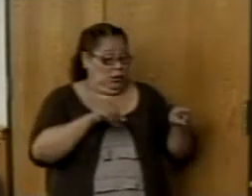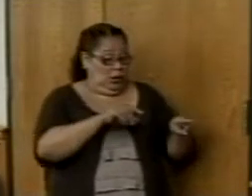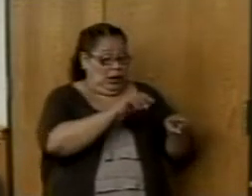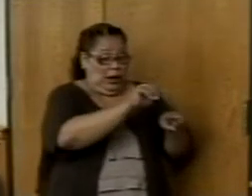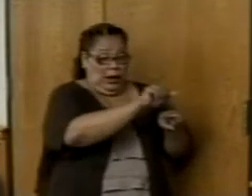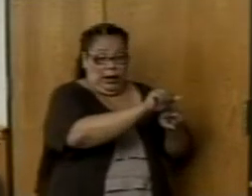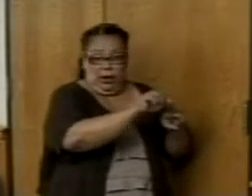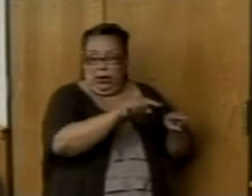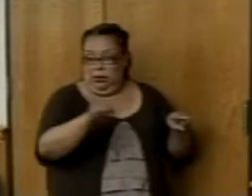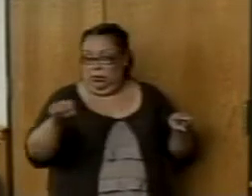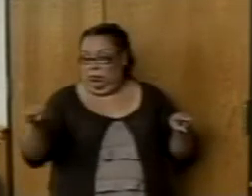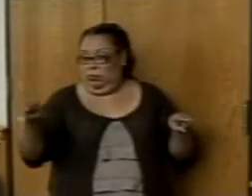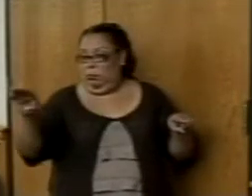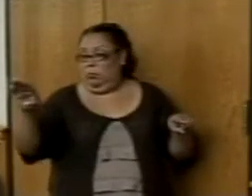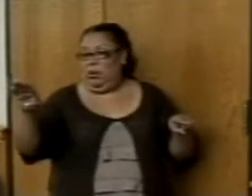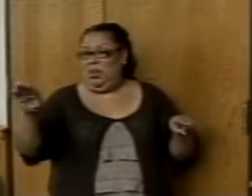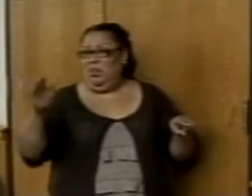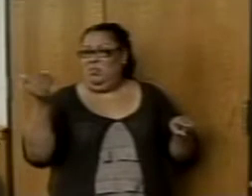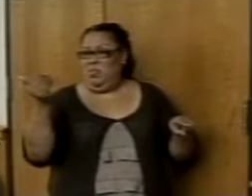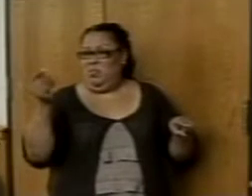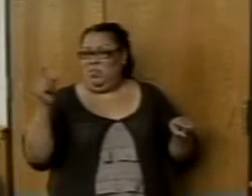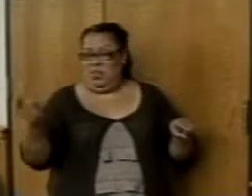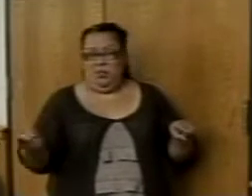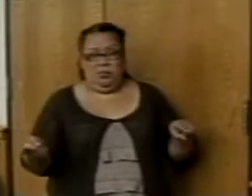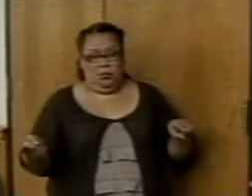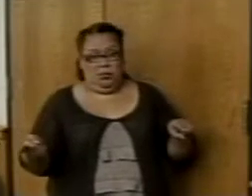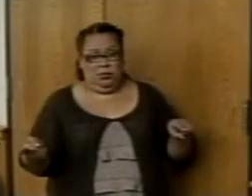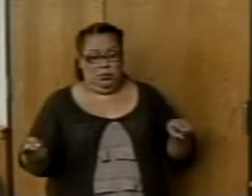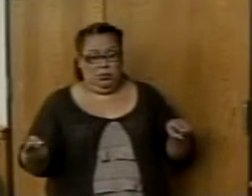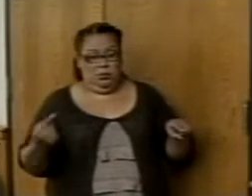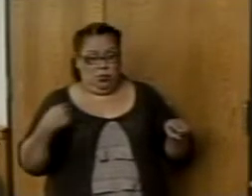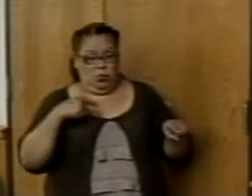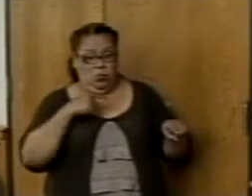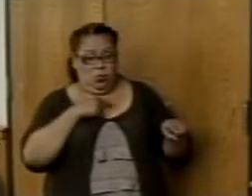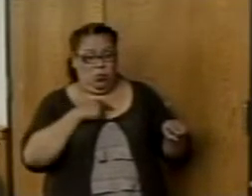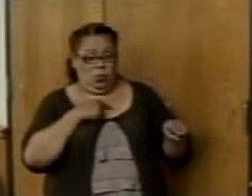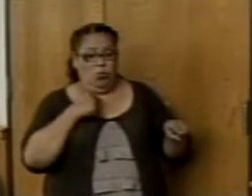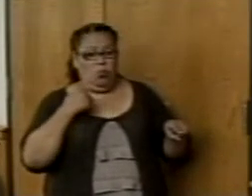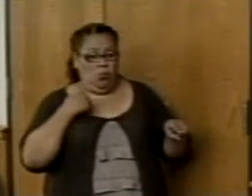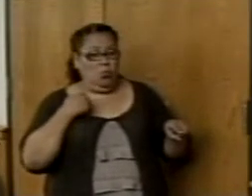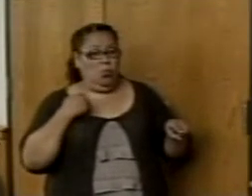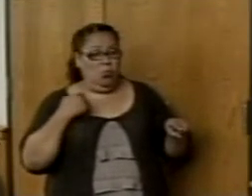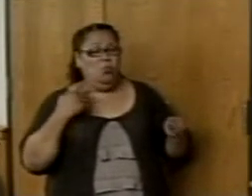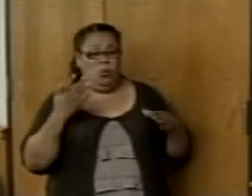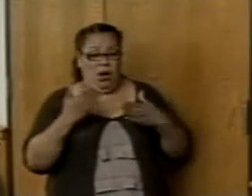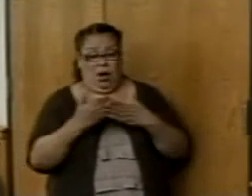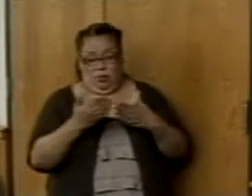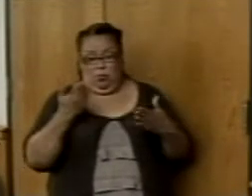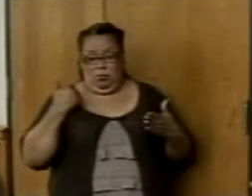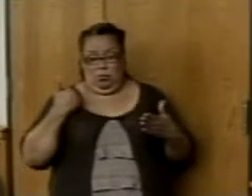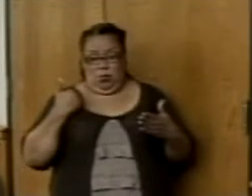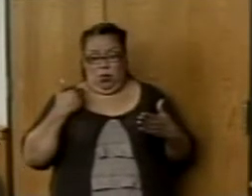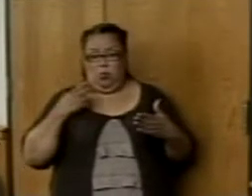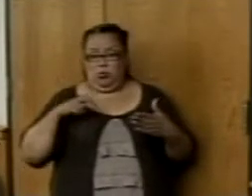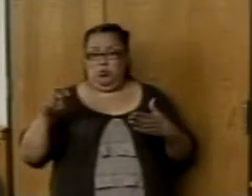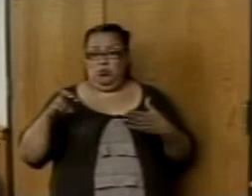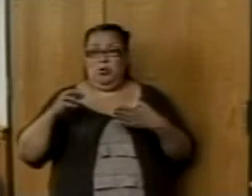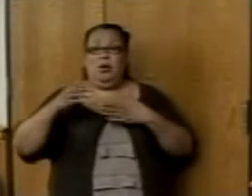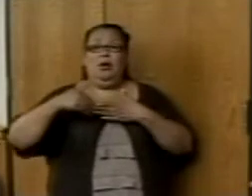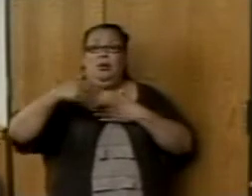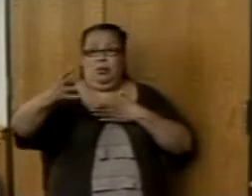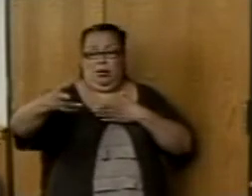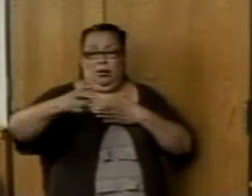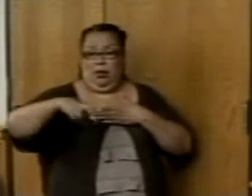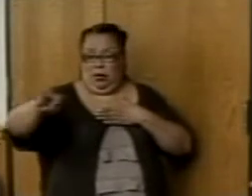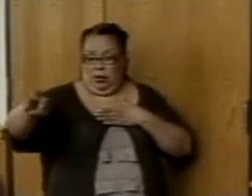B in 15 minutes. We concede the fact that other school districts have post-trip and pre-trip inspections that can last anywhere from 15